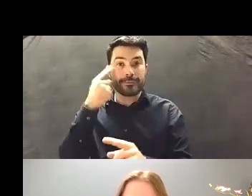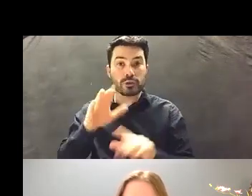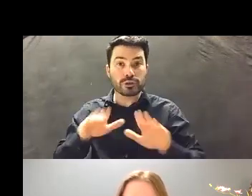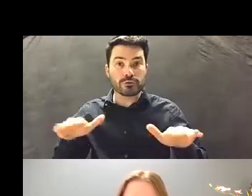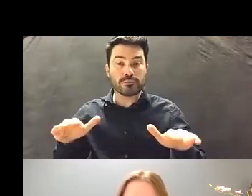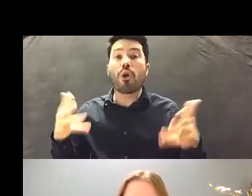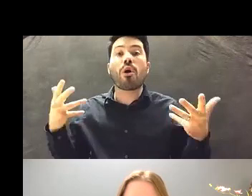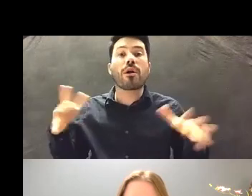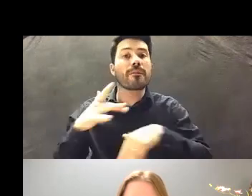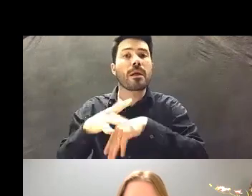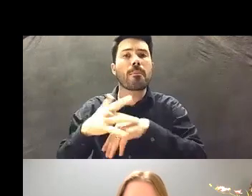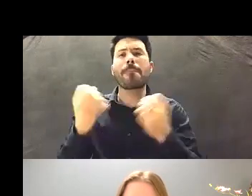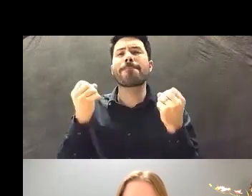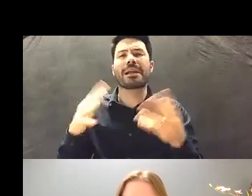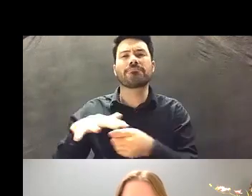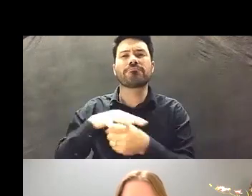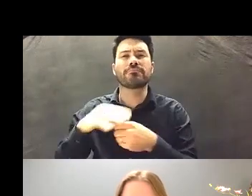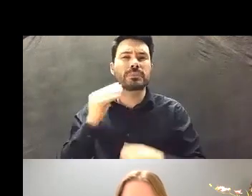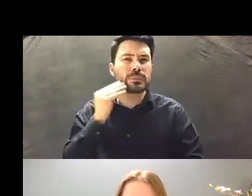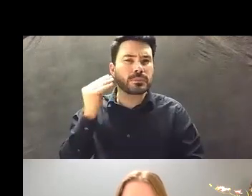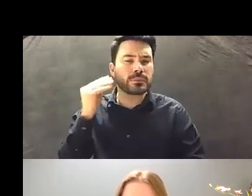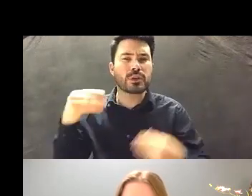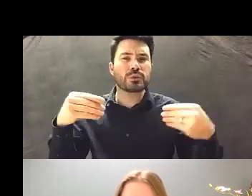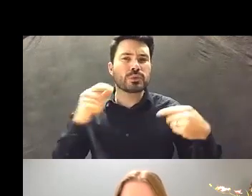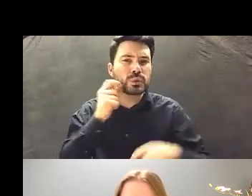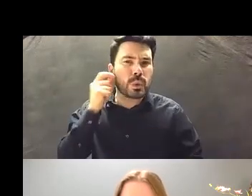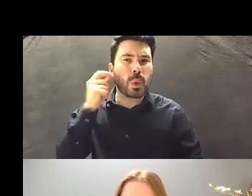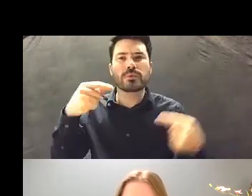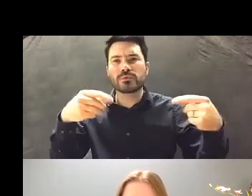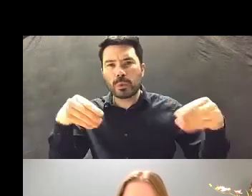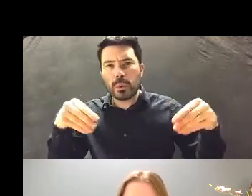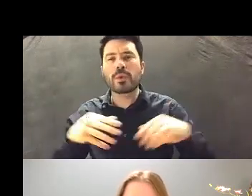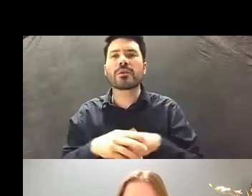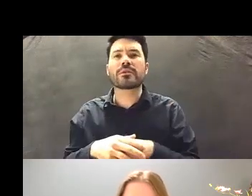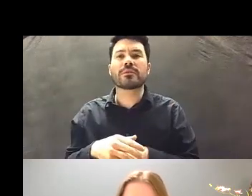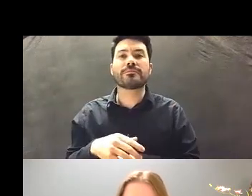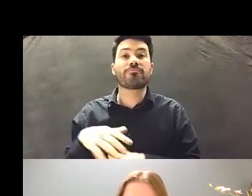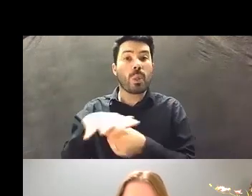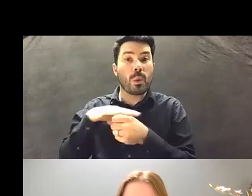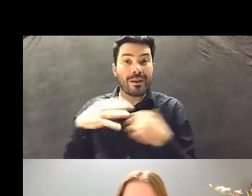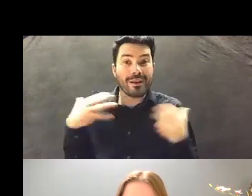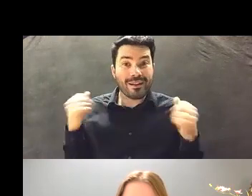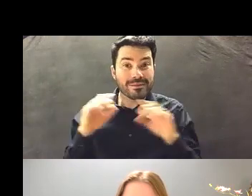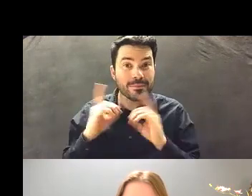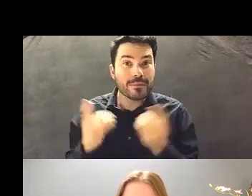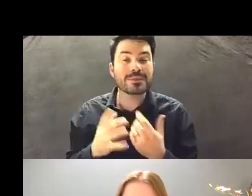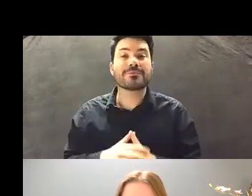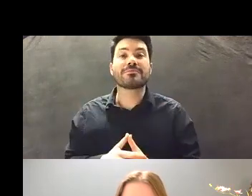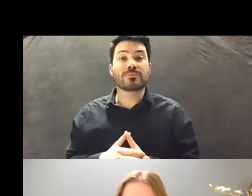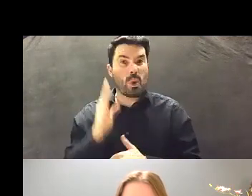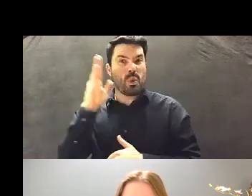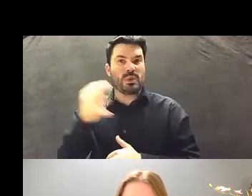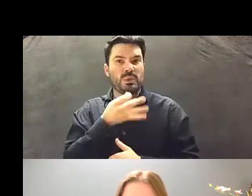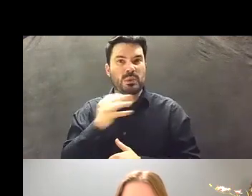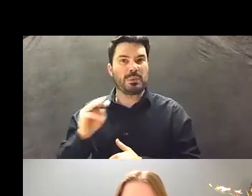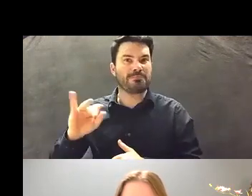pharmacies, and soon will be available through local health departments and at Michigan Medicine locations. In fact, beginning today,